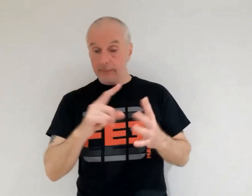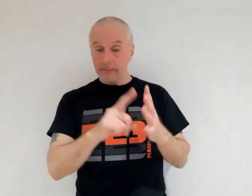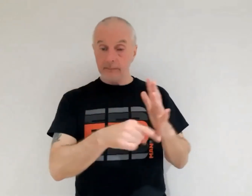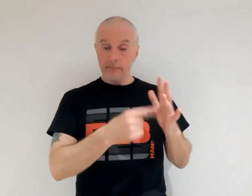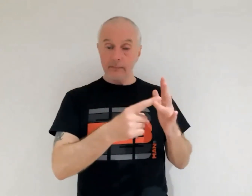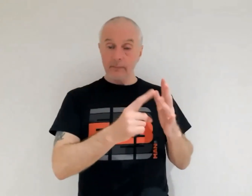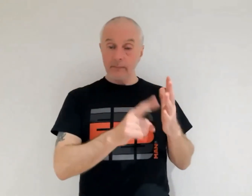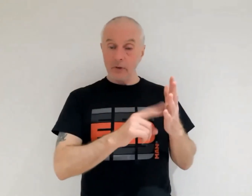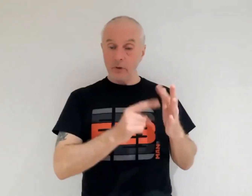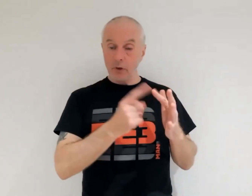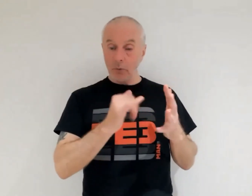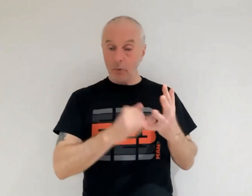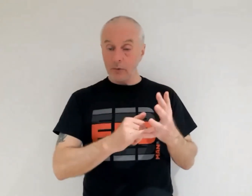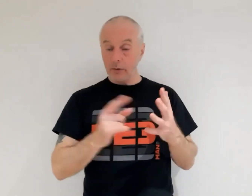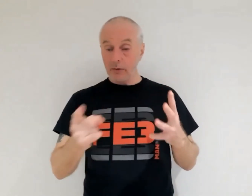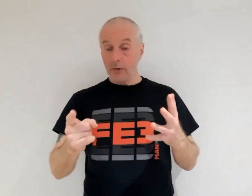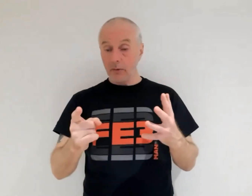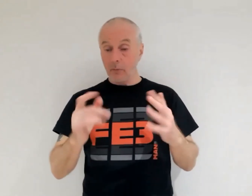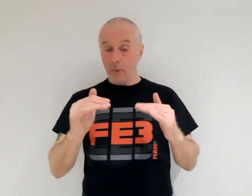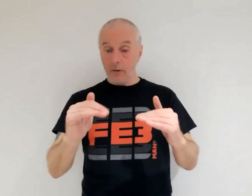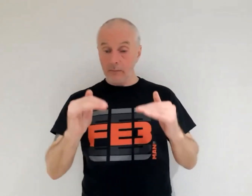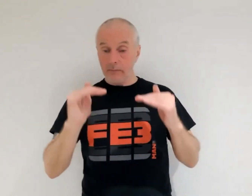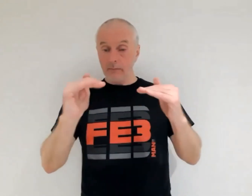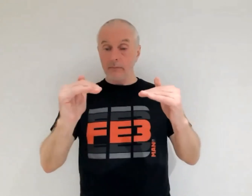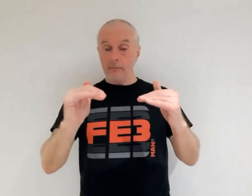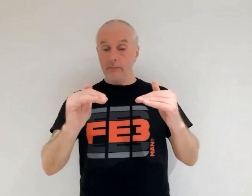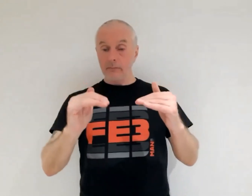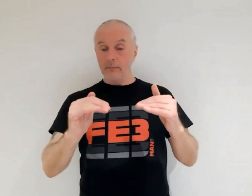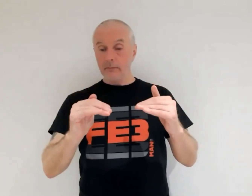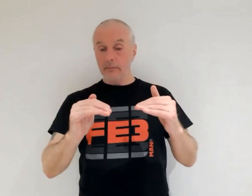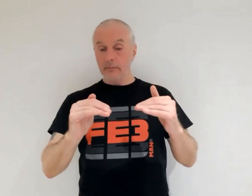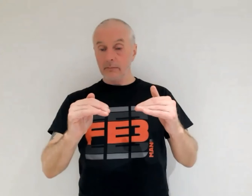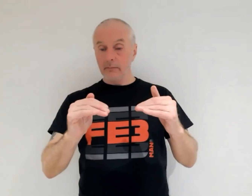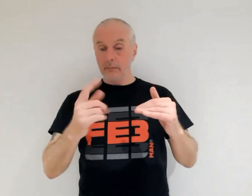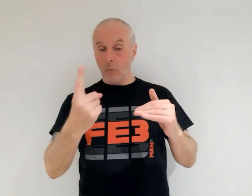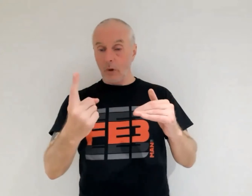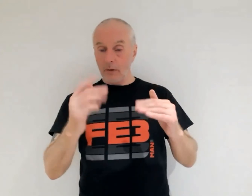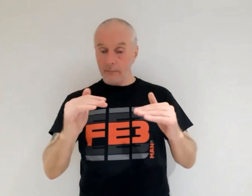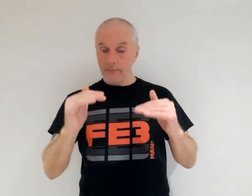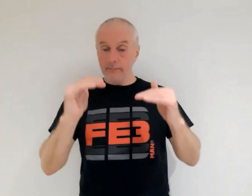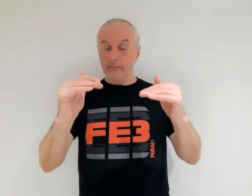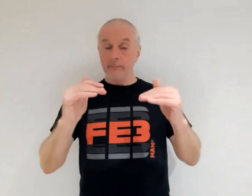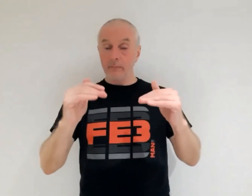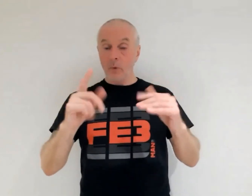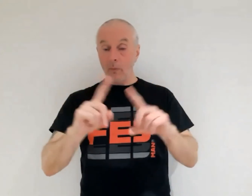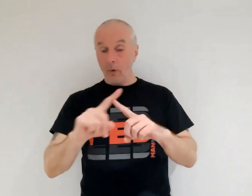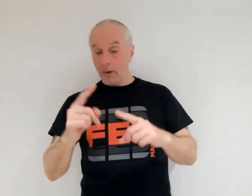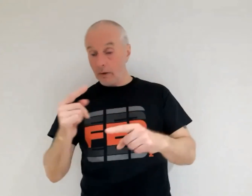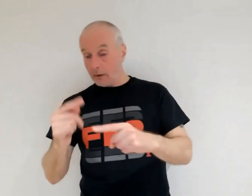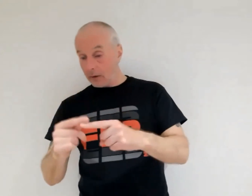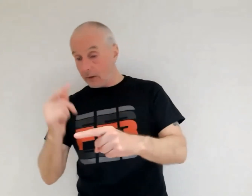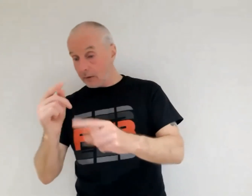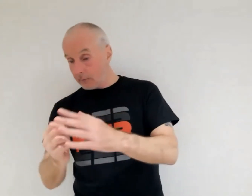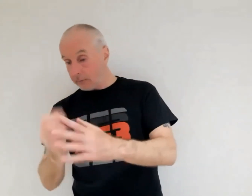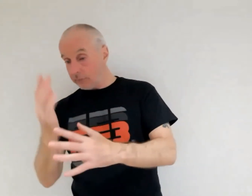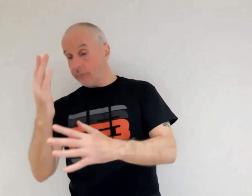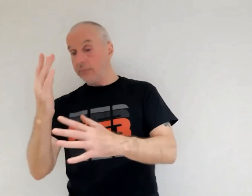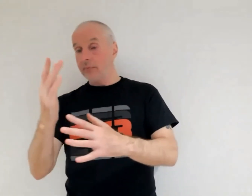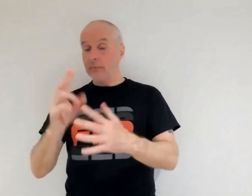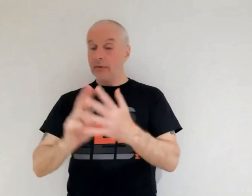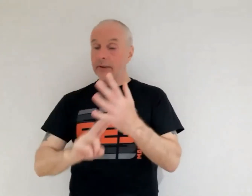all magnitude above what would ignite hydrogen, natural gas, or any blend of the two.